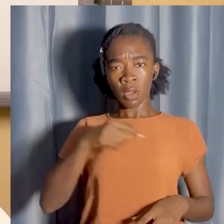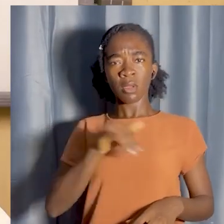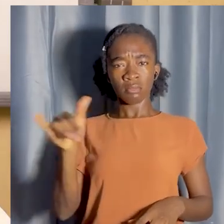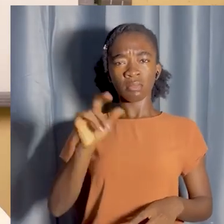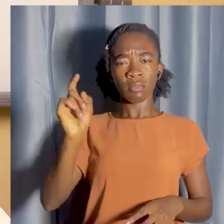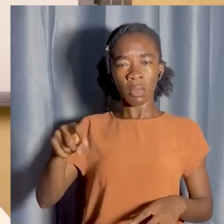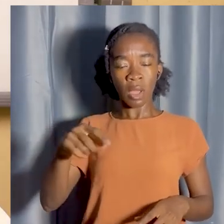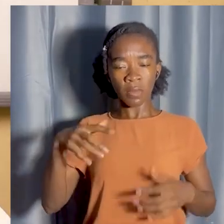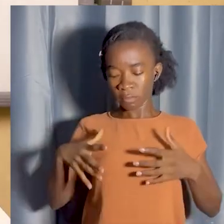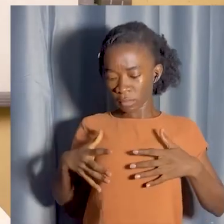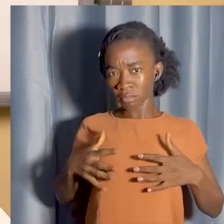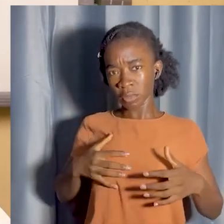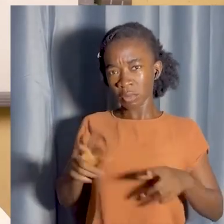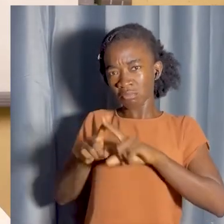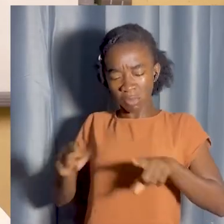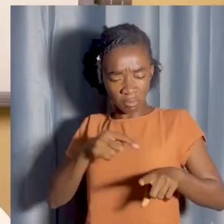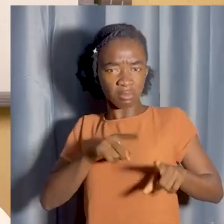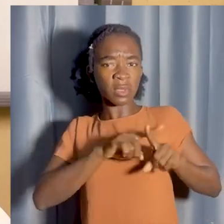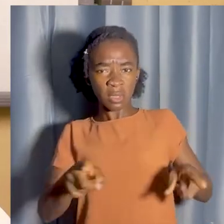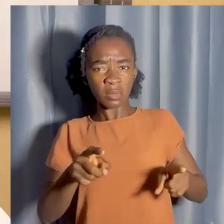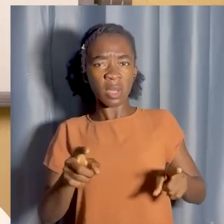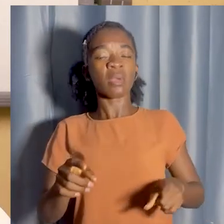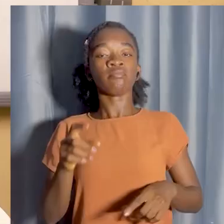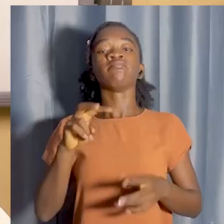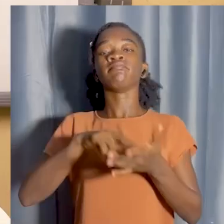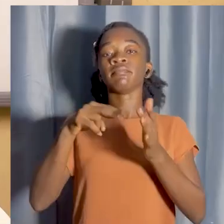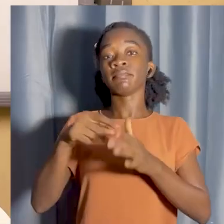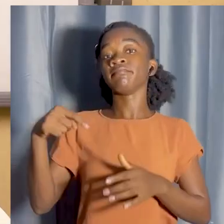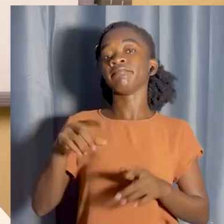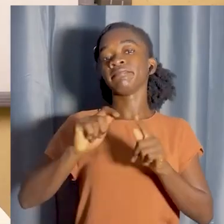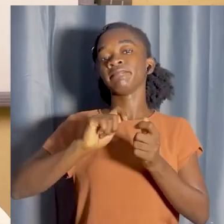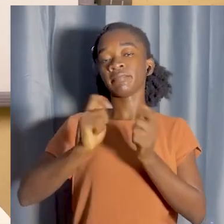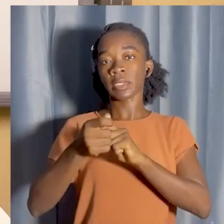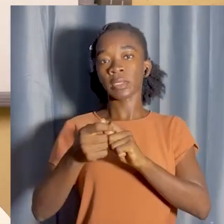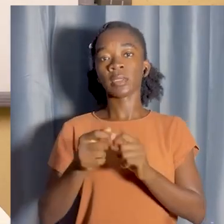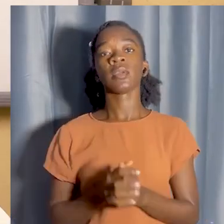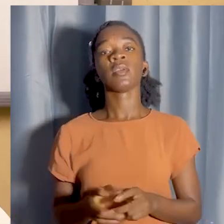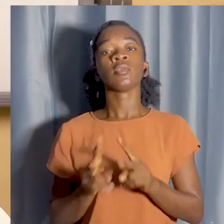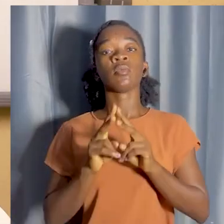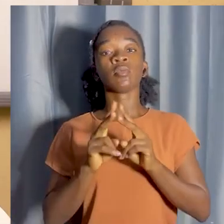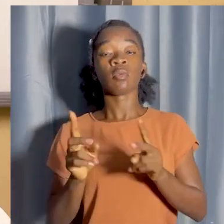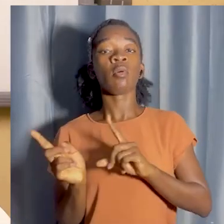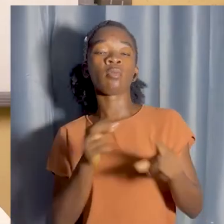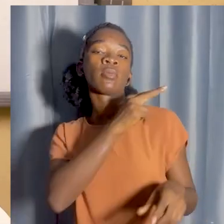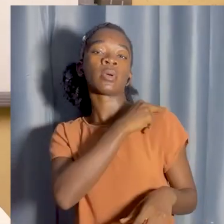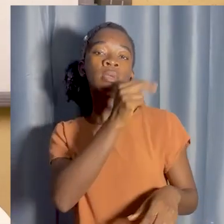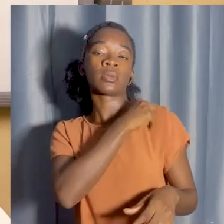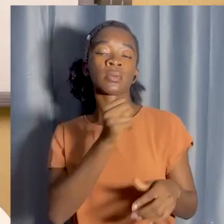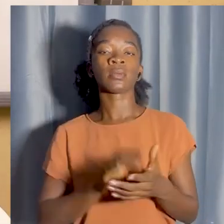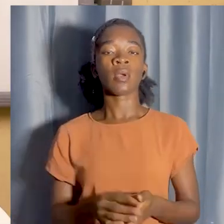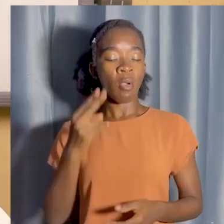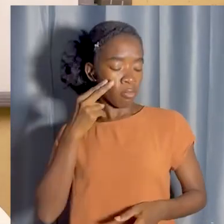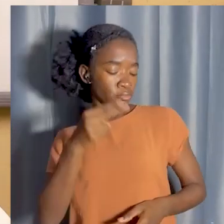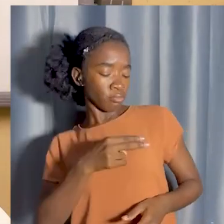different from the other, then something has changed and you need to make sure that it's nothing to worry about. So look at the breast in the mirror, and then the next thing